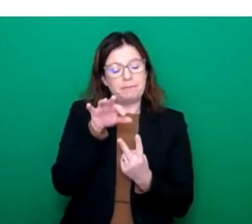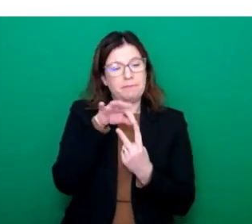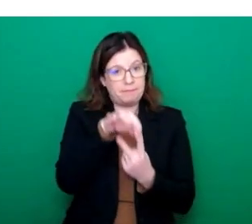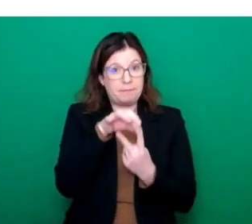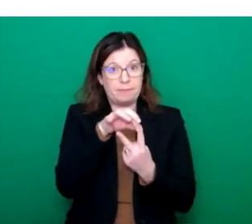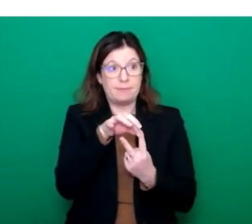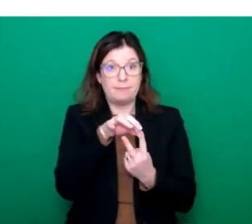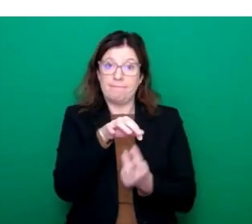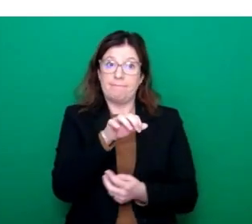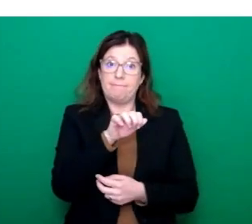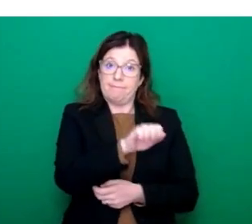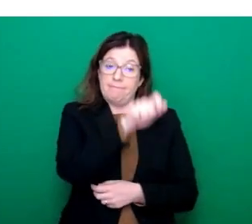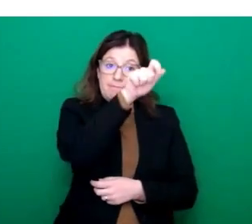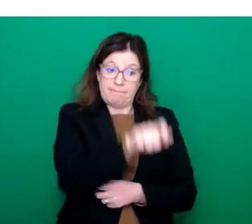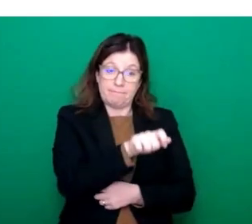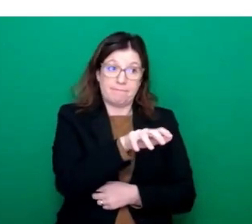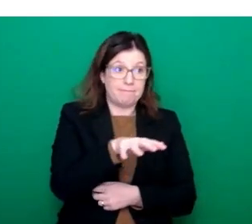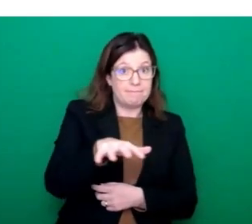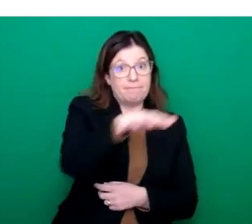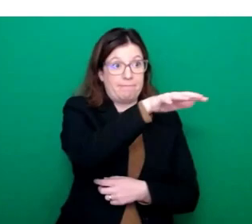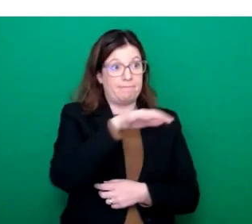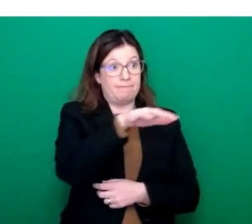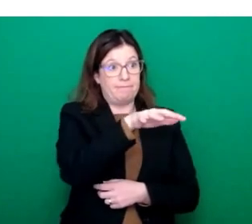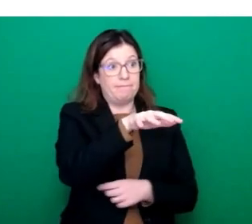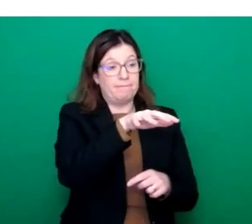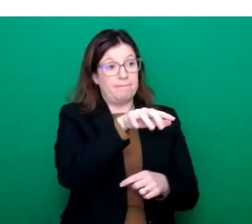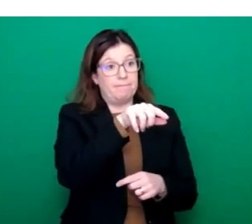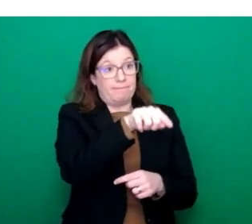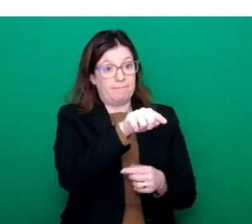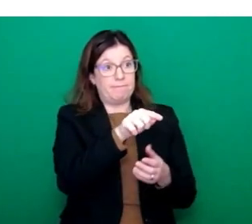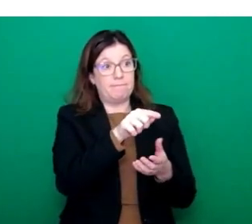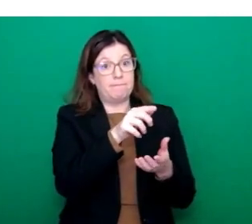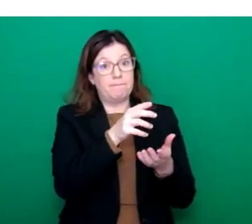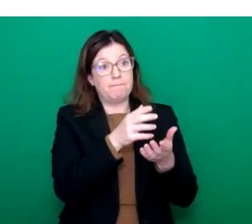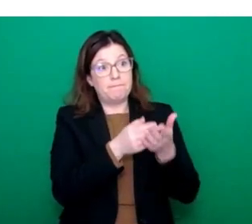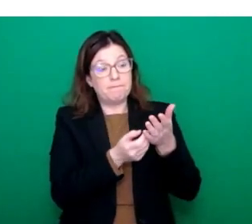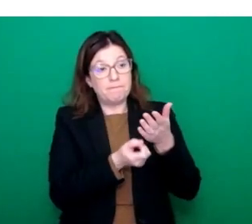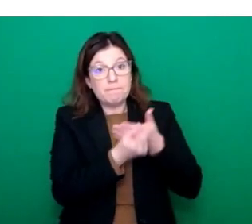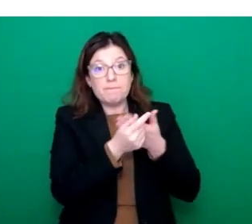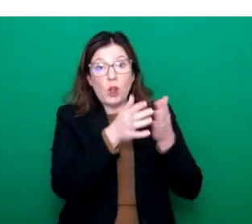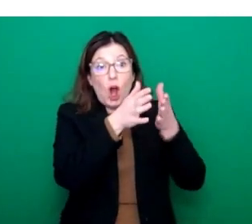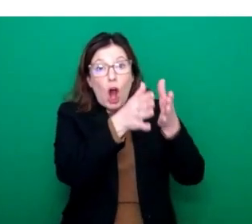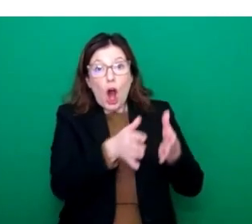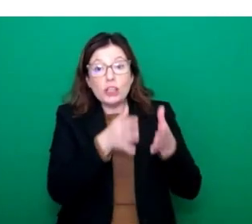give or share with somebody who's contemplating going into hospital in the imminent